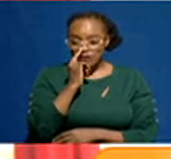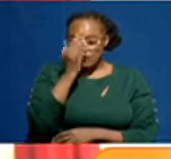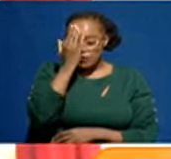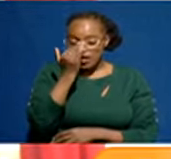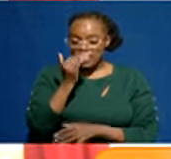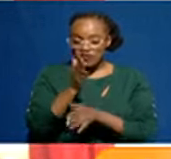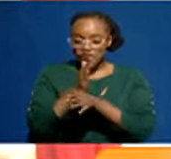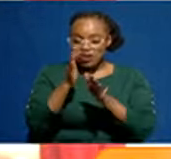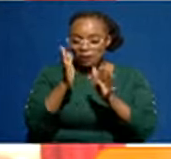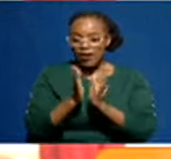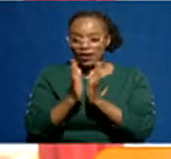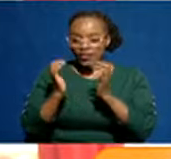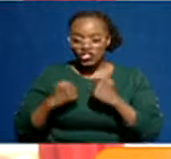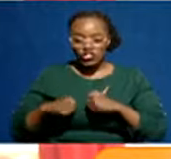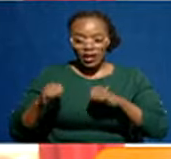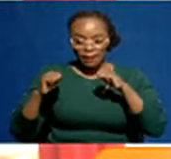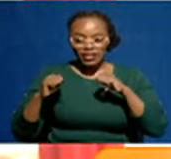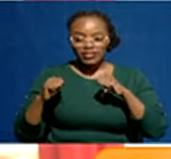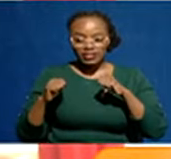Balozi na chairman,